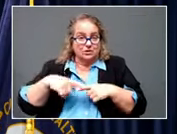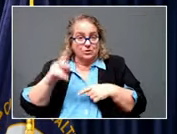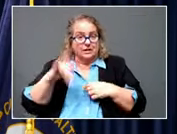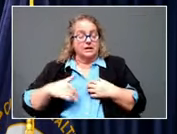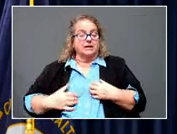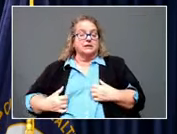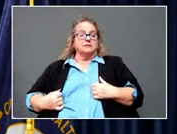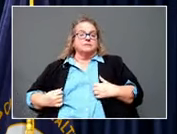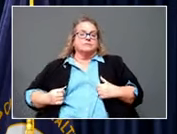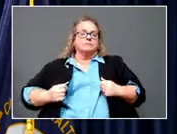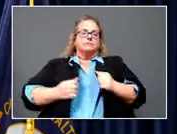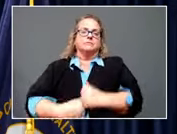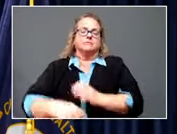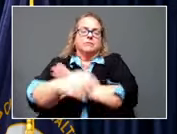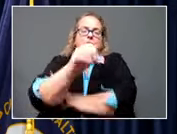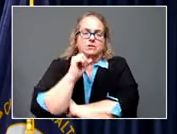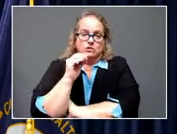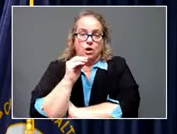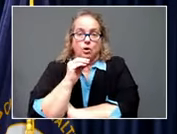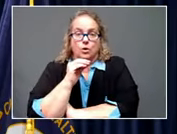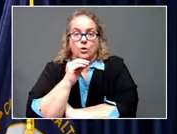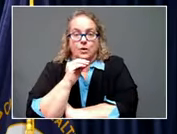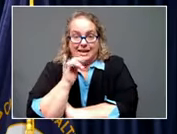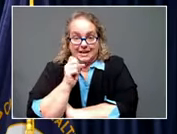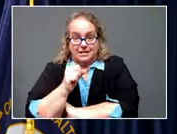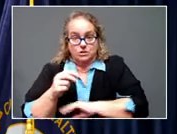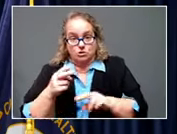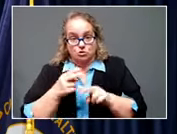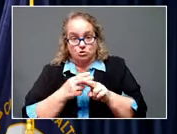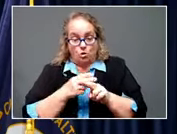to be a short-term issue that's going to be addressed